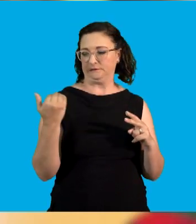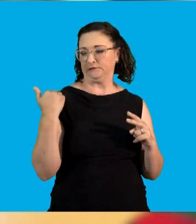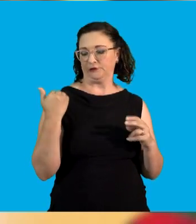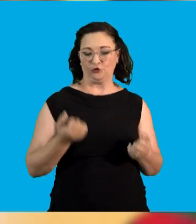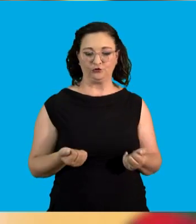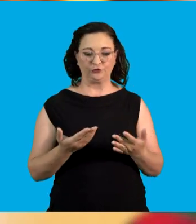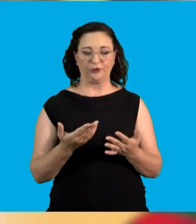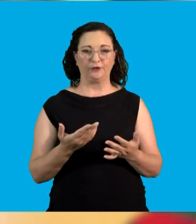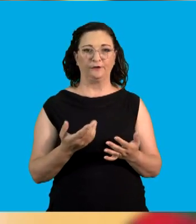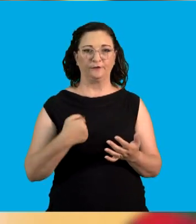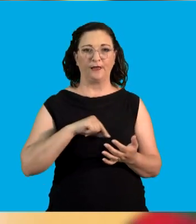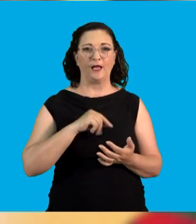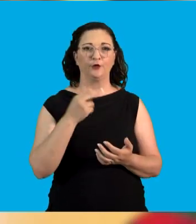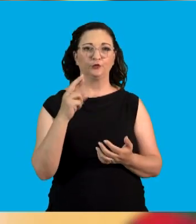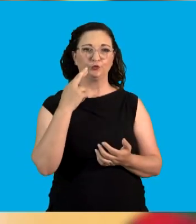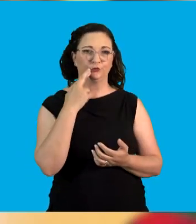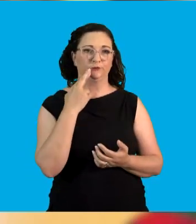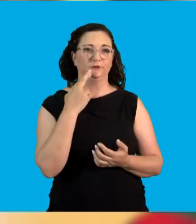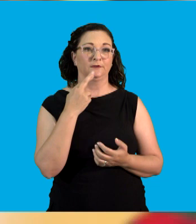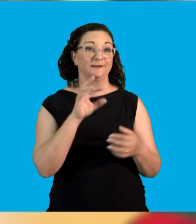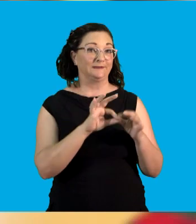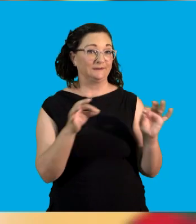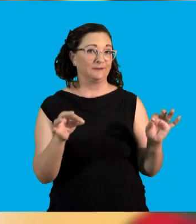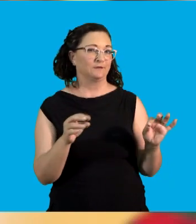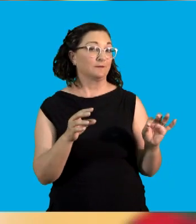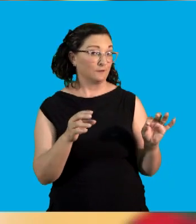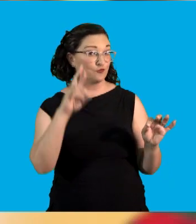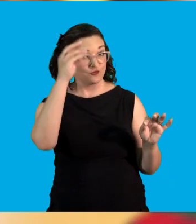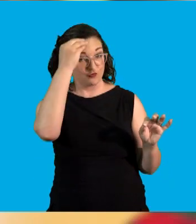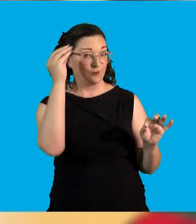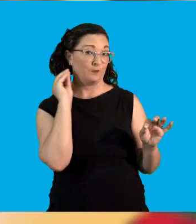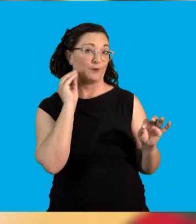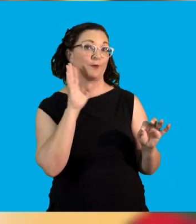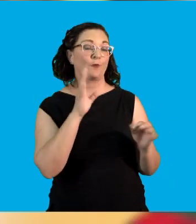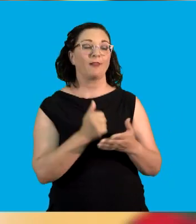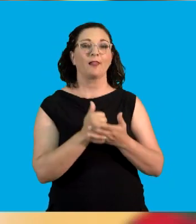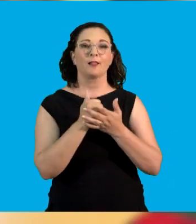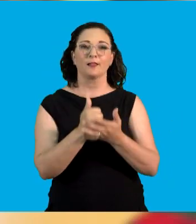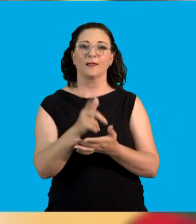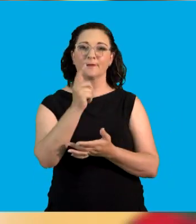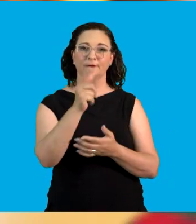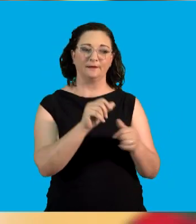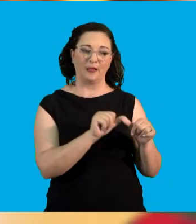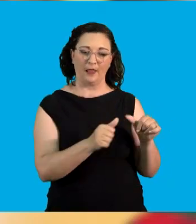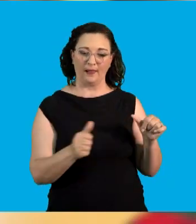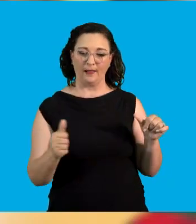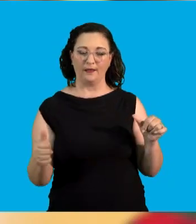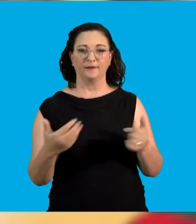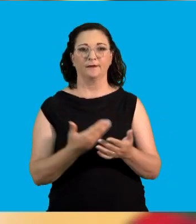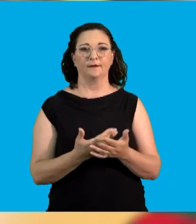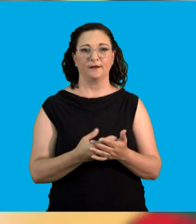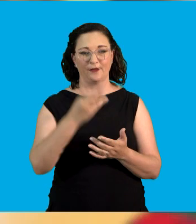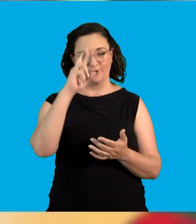very elderly mother just served us noodles. Remember that sentence is going to help you to align